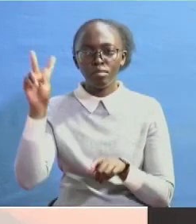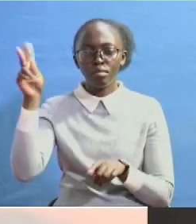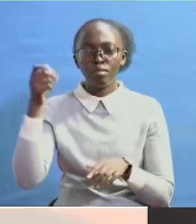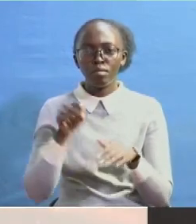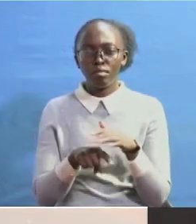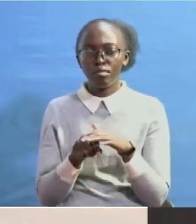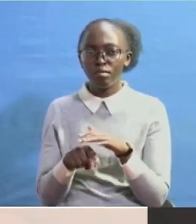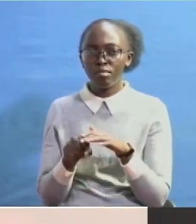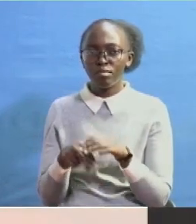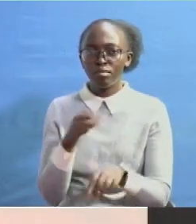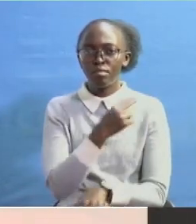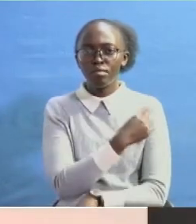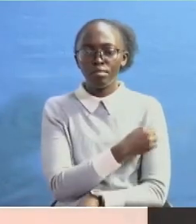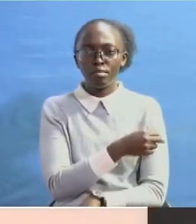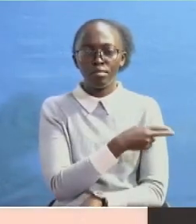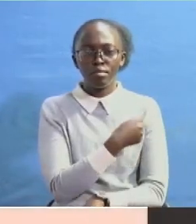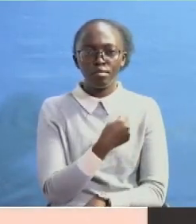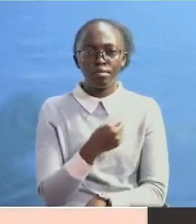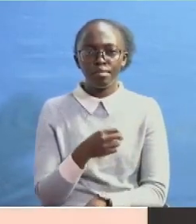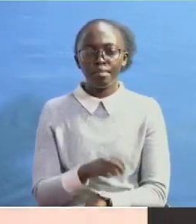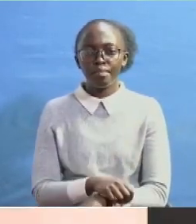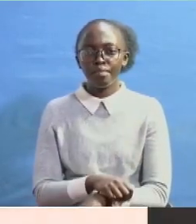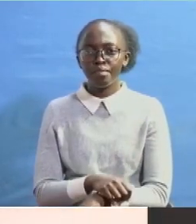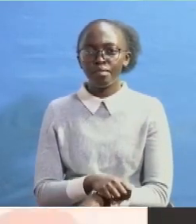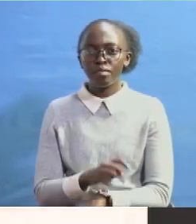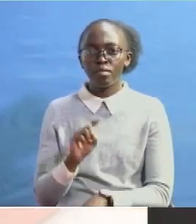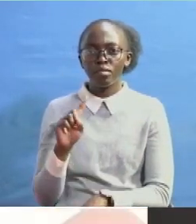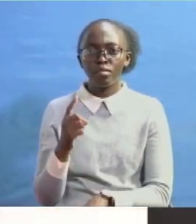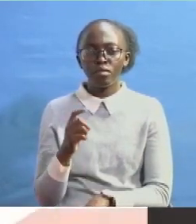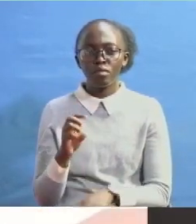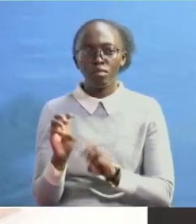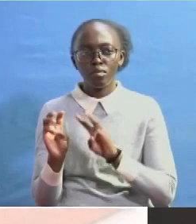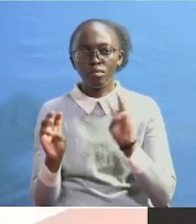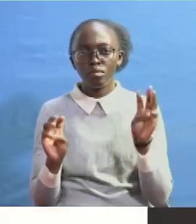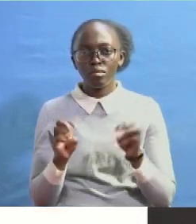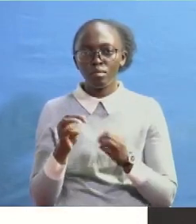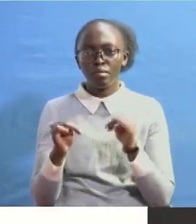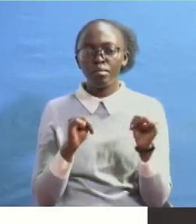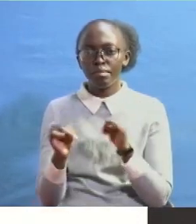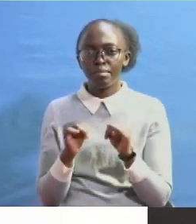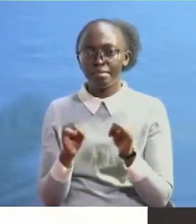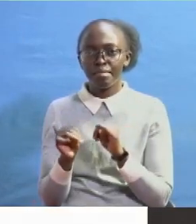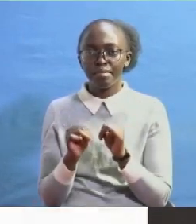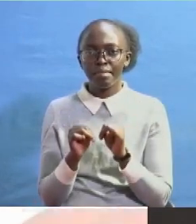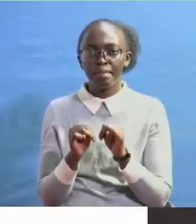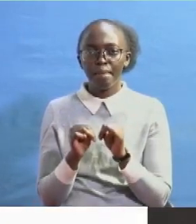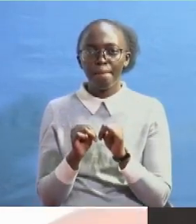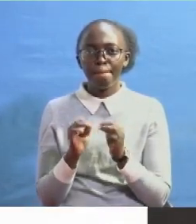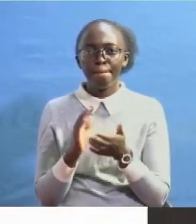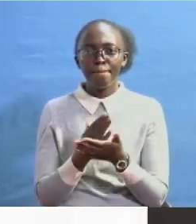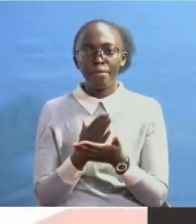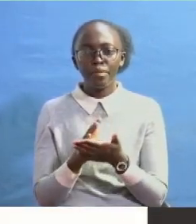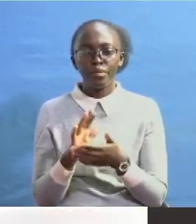KEFIS. Even in the crucial area of waste management, the jurisdiction is shared between county